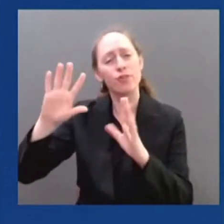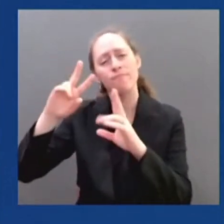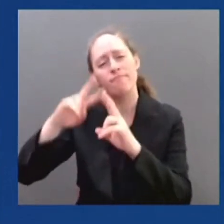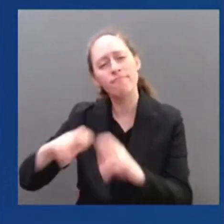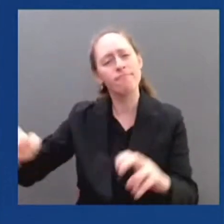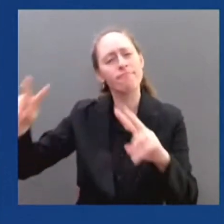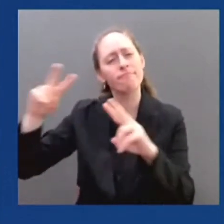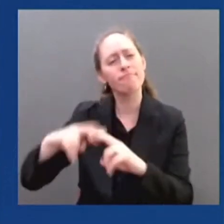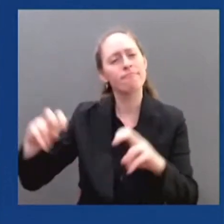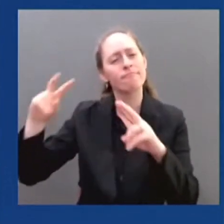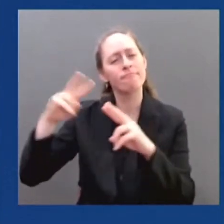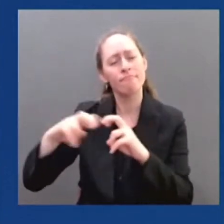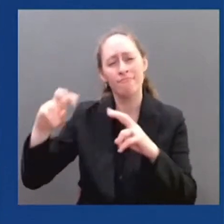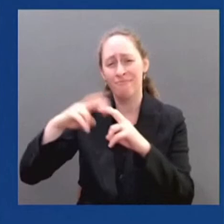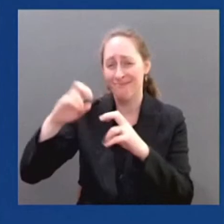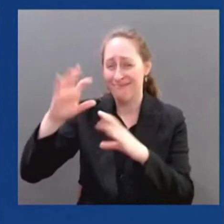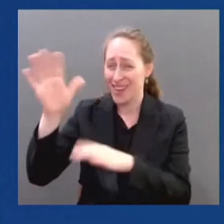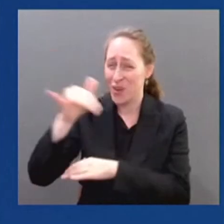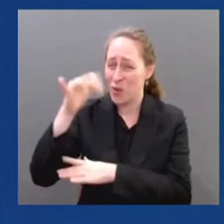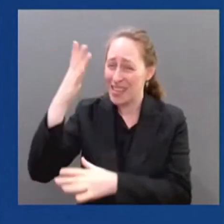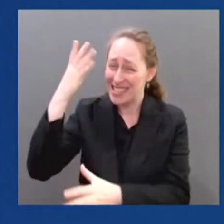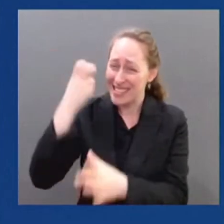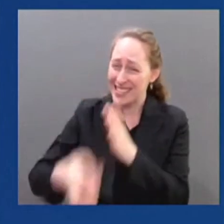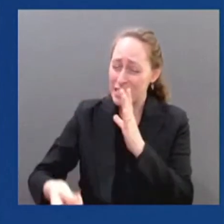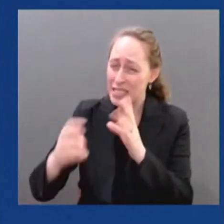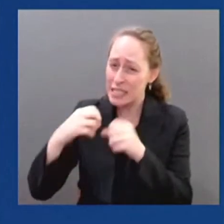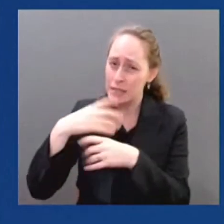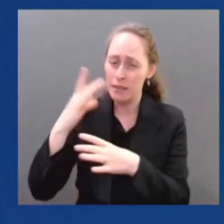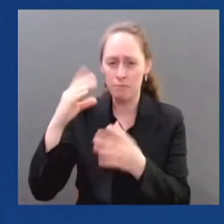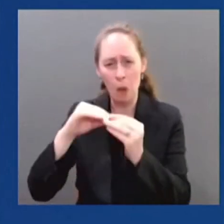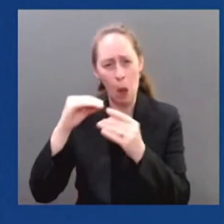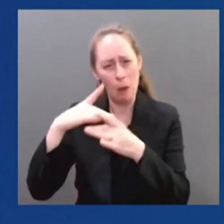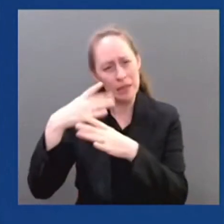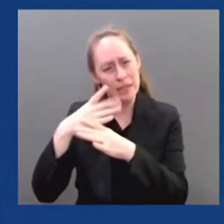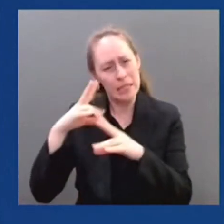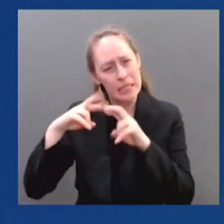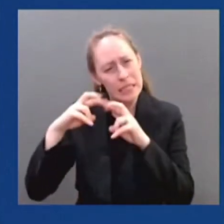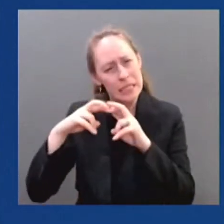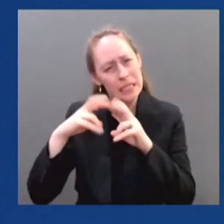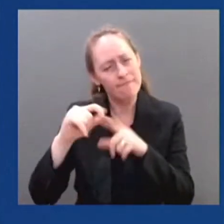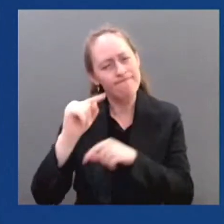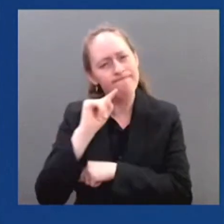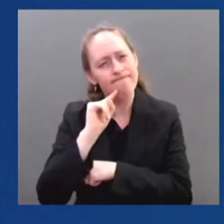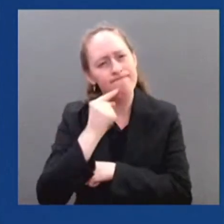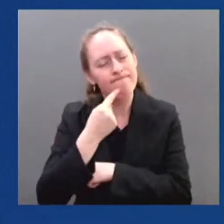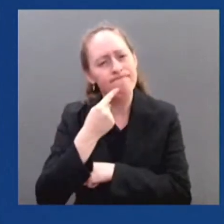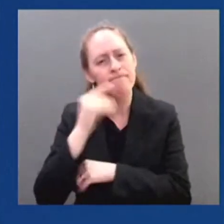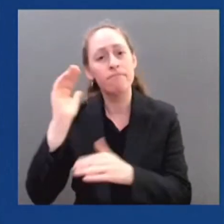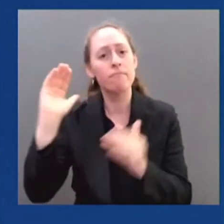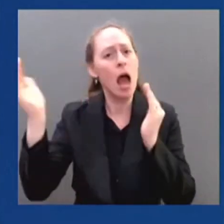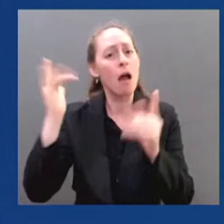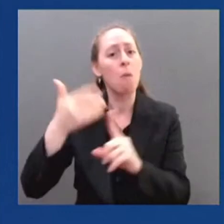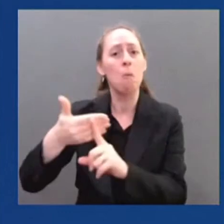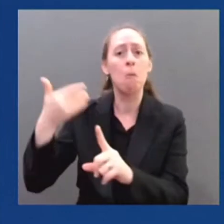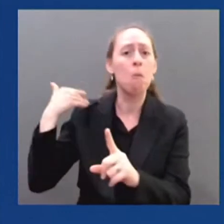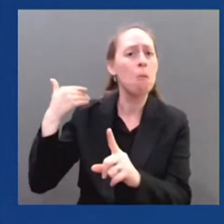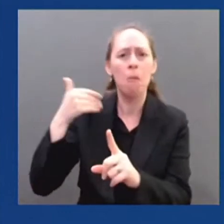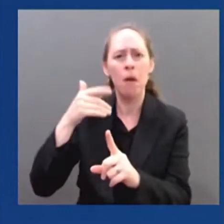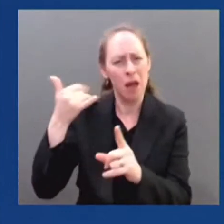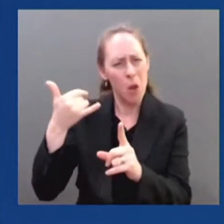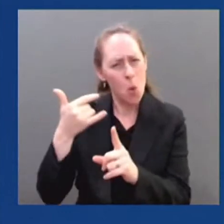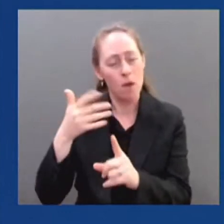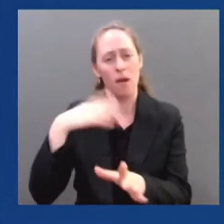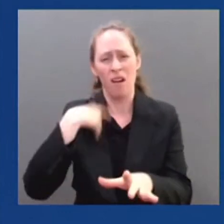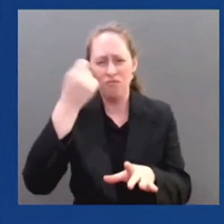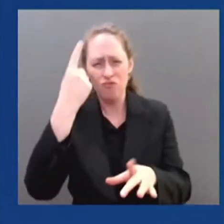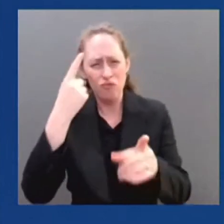Parents, it is of course okay if you still have questions. And if you do, I encourage you you to talk to your child's provider, your local pharmacist,